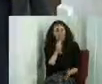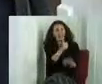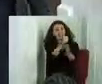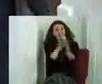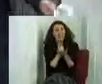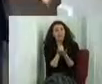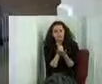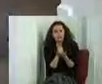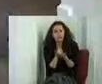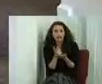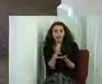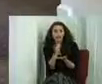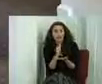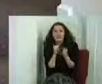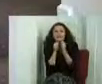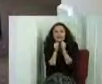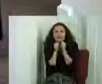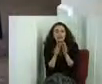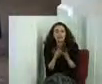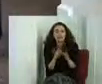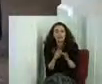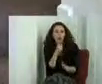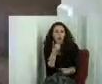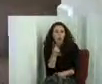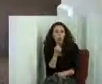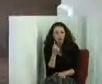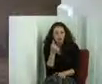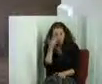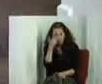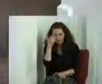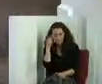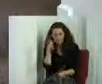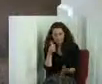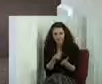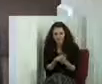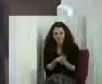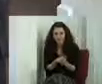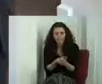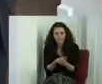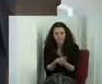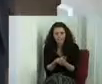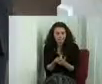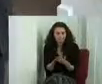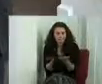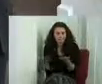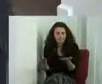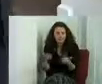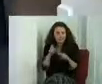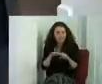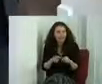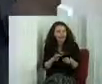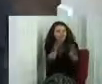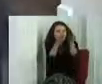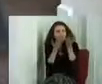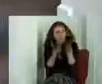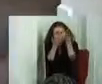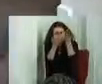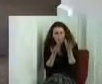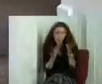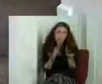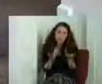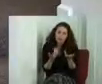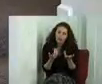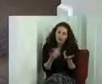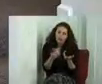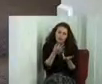somehow we are not being blessed purely based on the financial resources that are available to us? So I'm going to address that in just a few